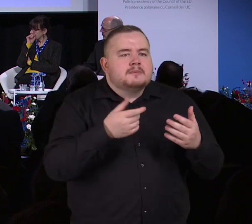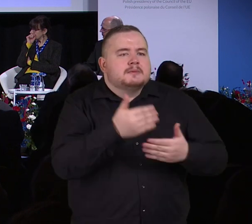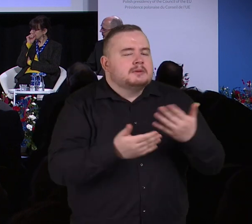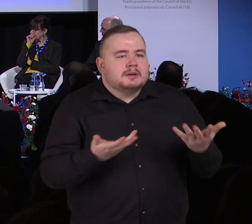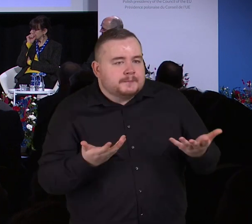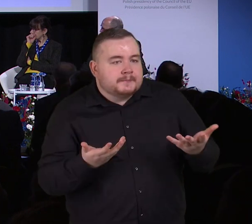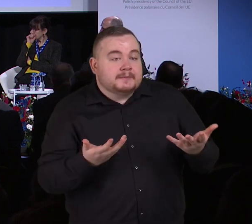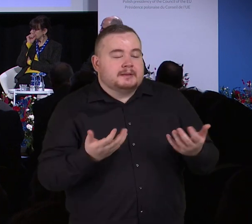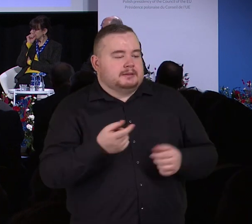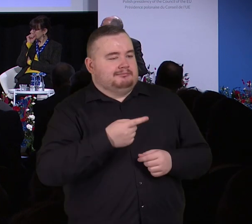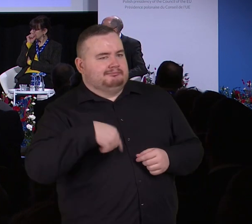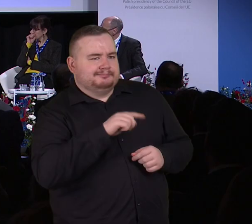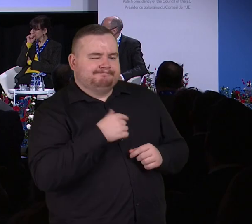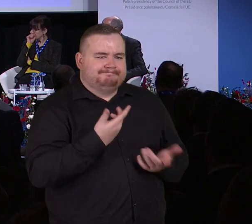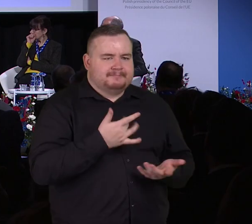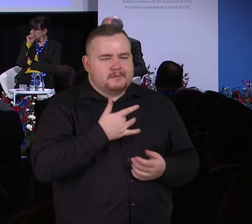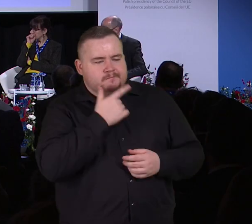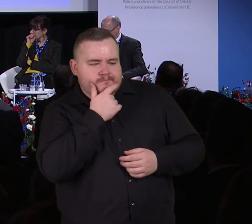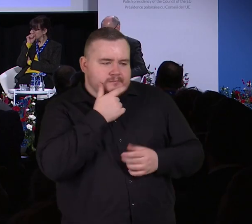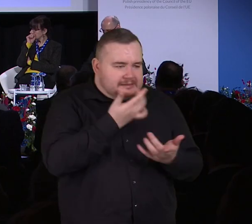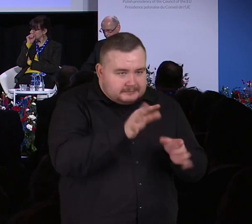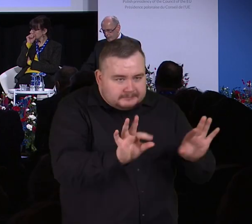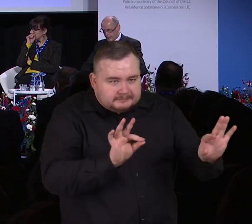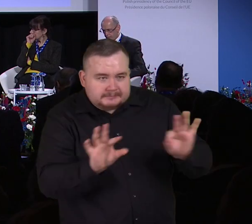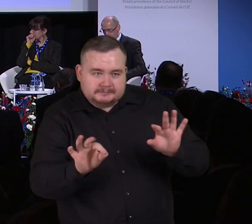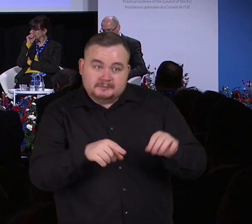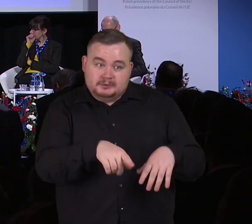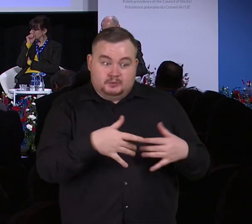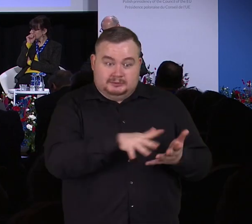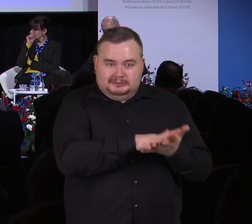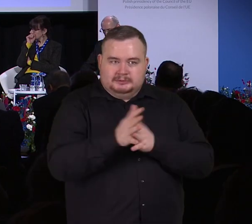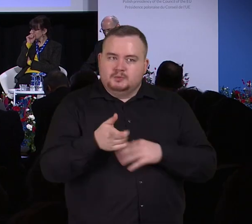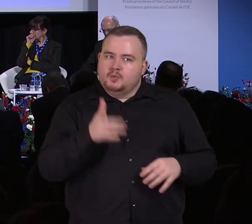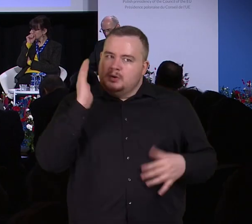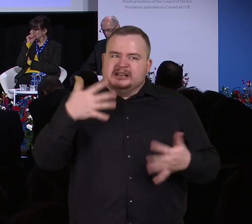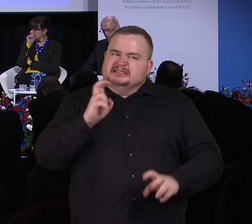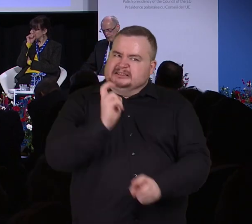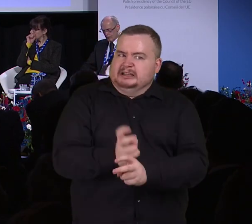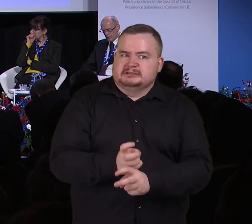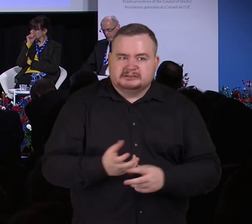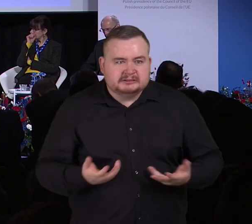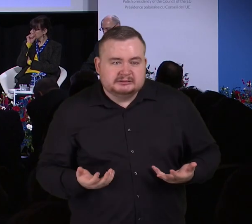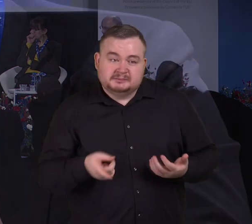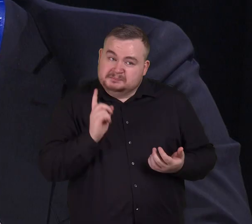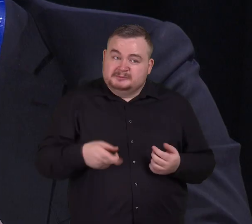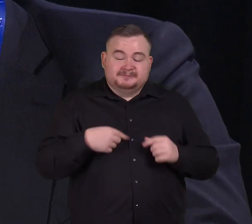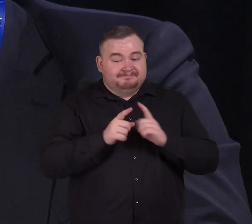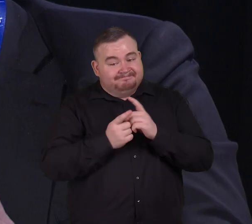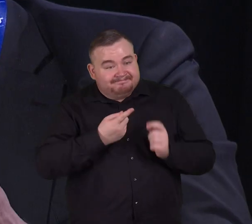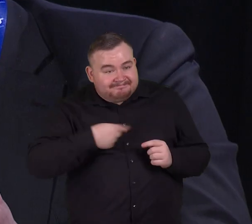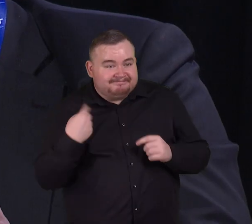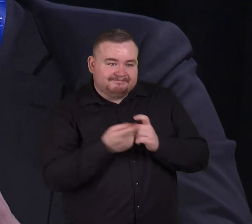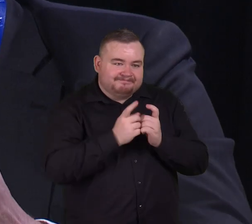be very challenging. And this needs agreement, because otherwise you create discontent.